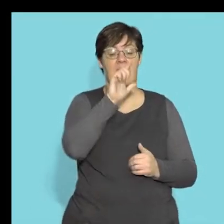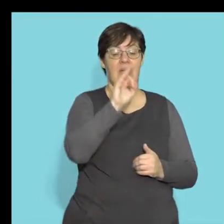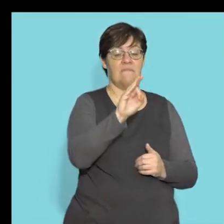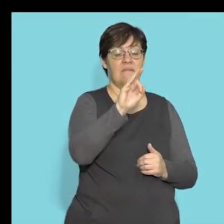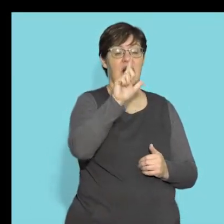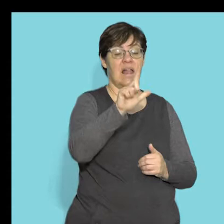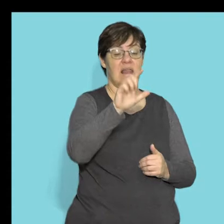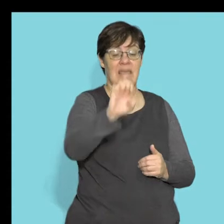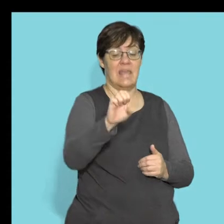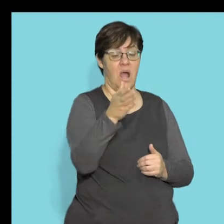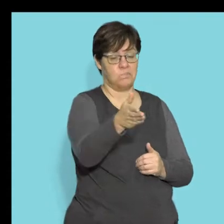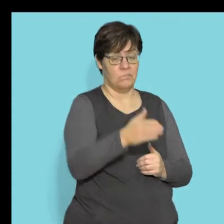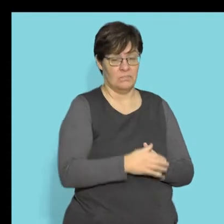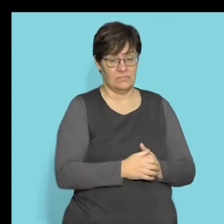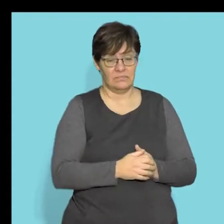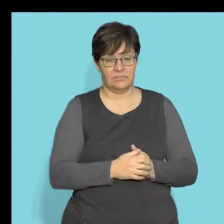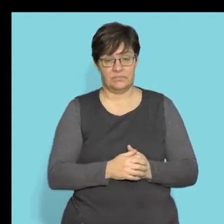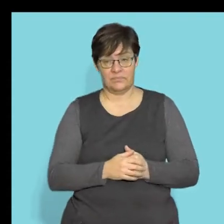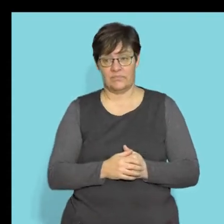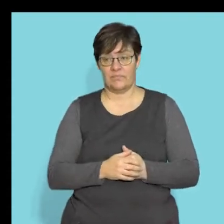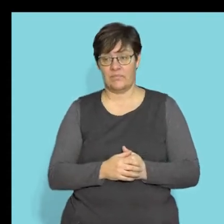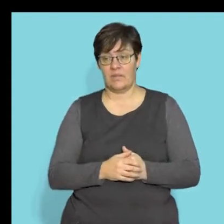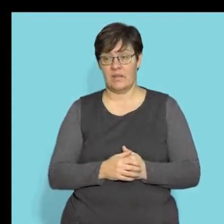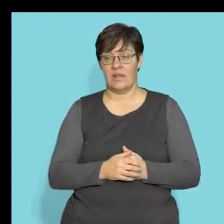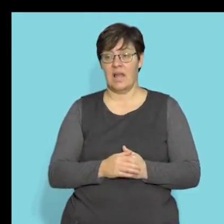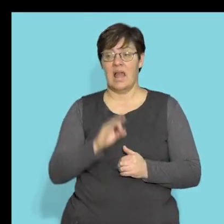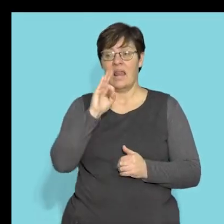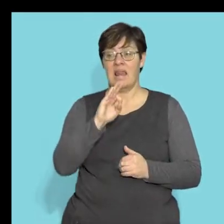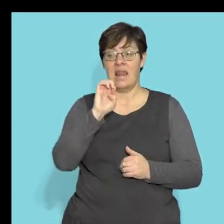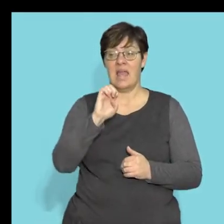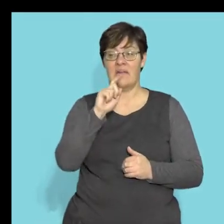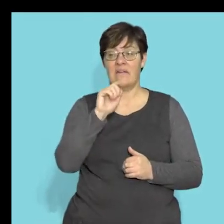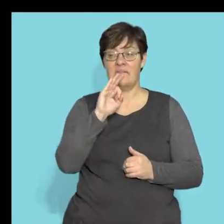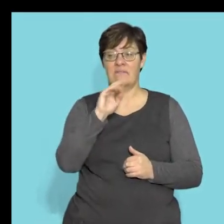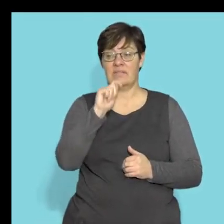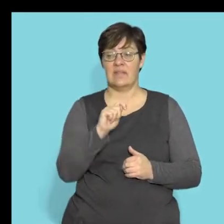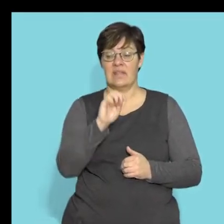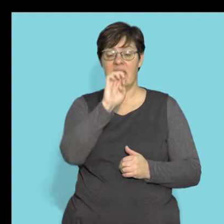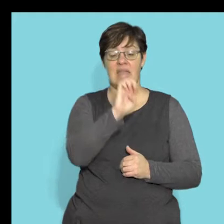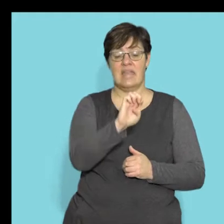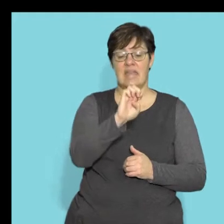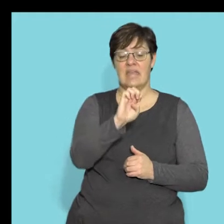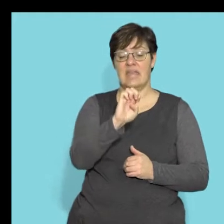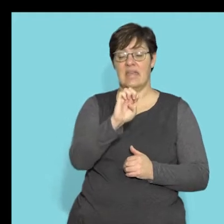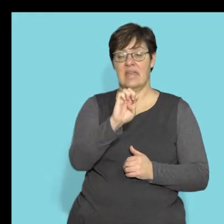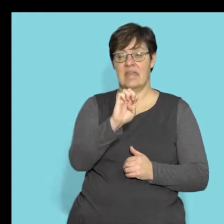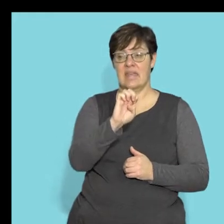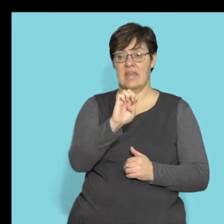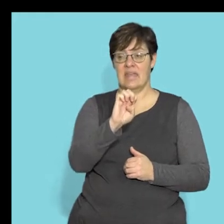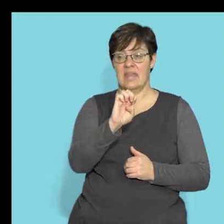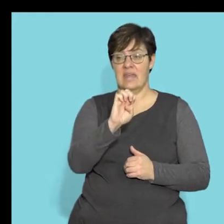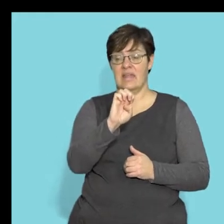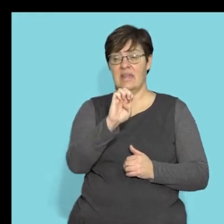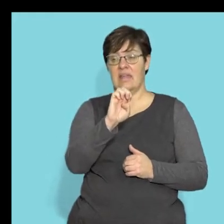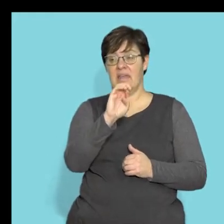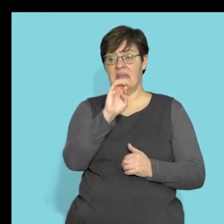has an F, an L, and an E. And the word left has an L-E-F.